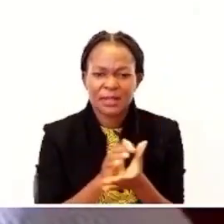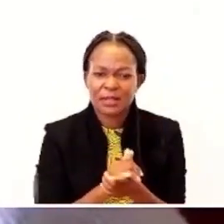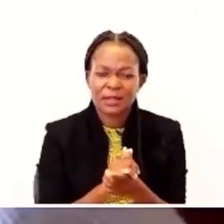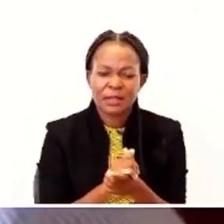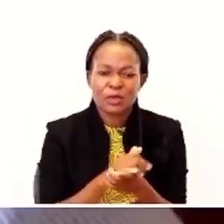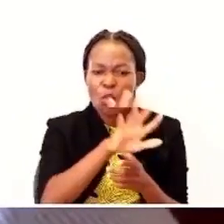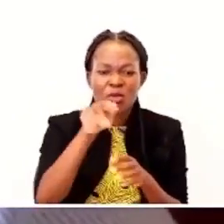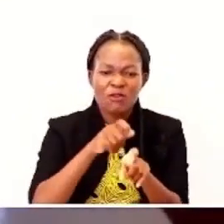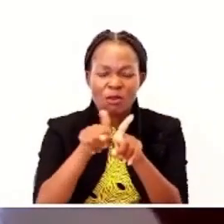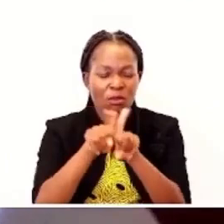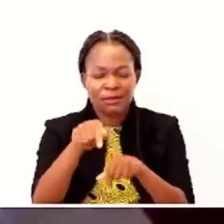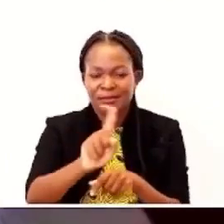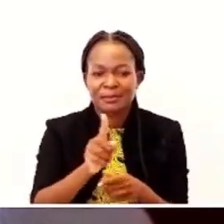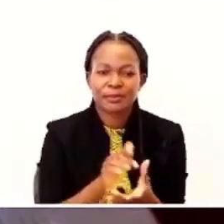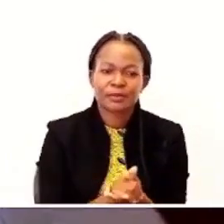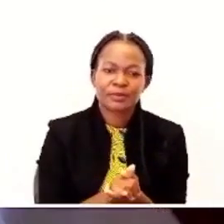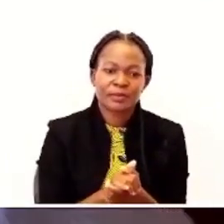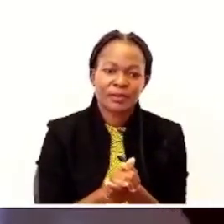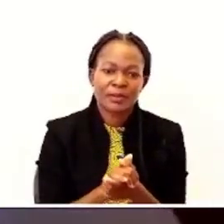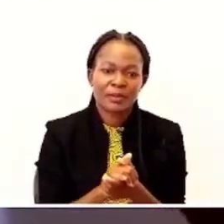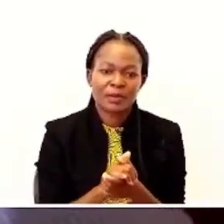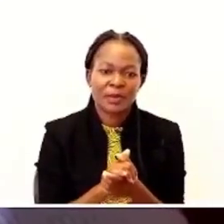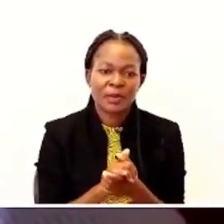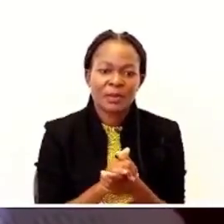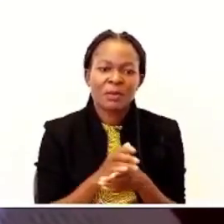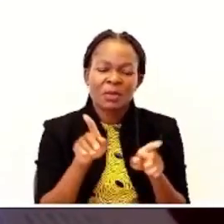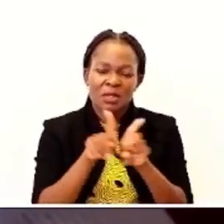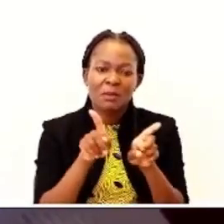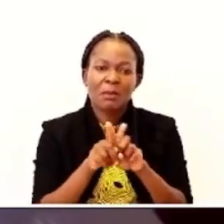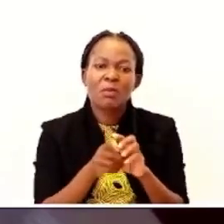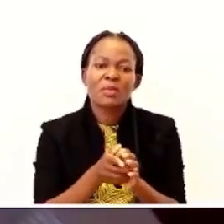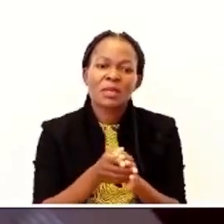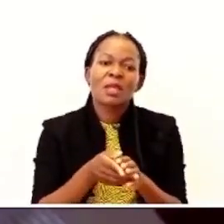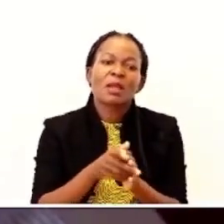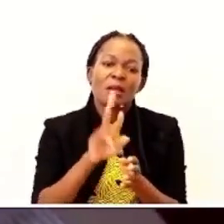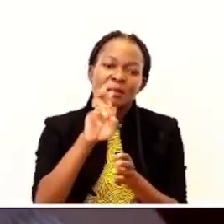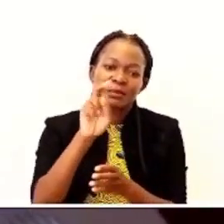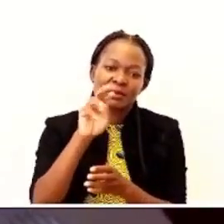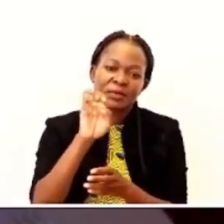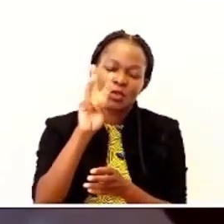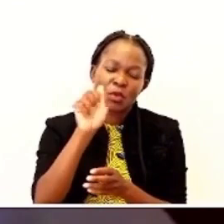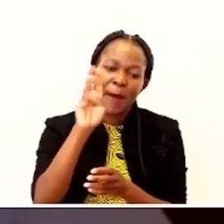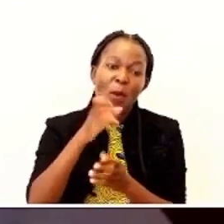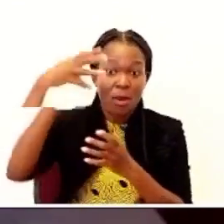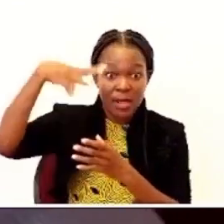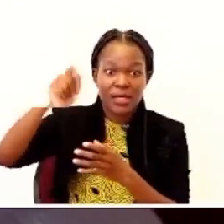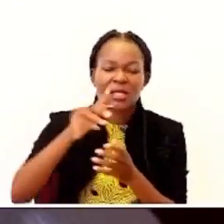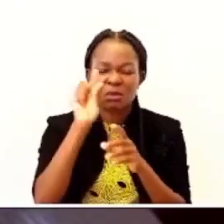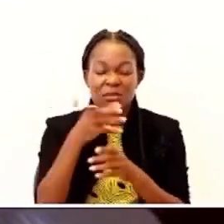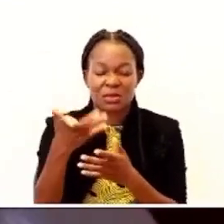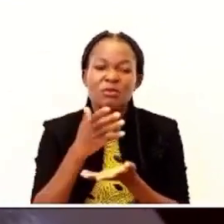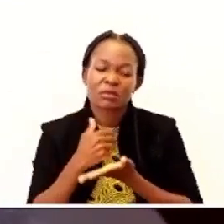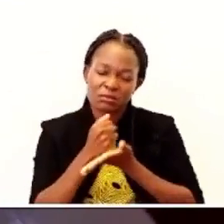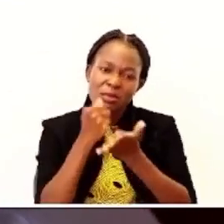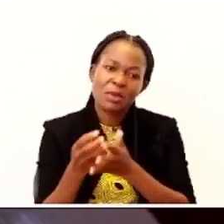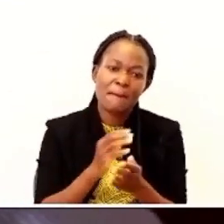follow suit. And renewables are becoming cheaper. It's about getting the funding